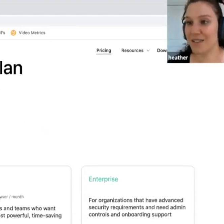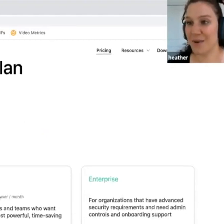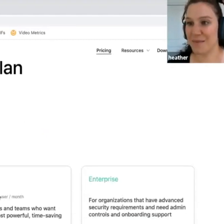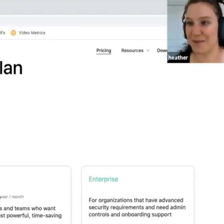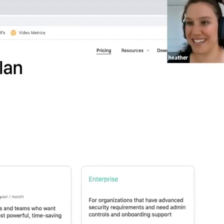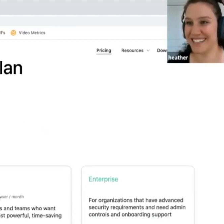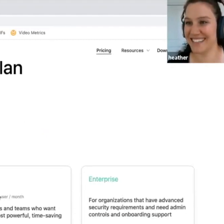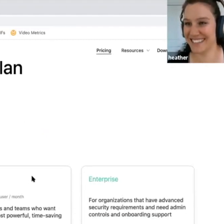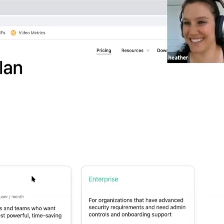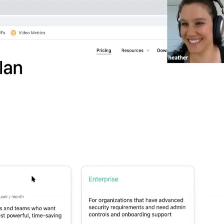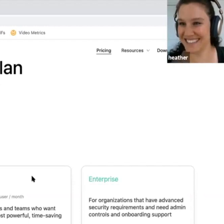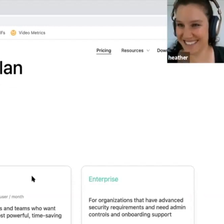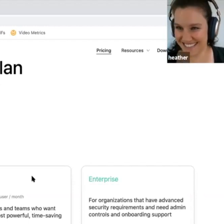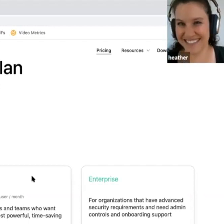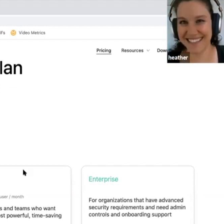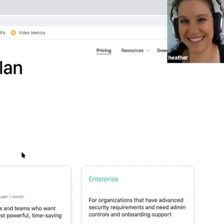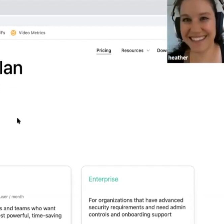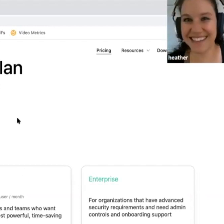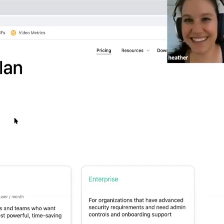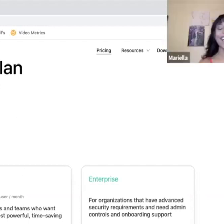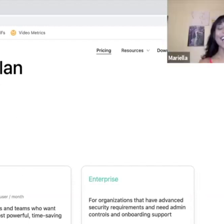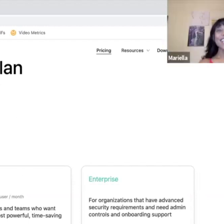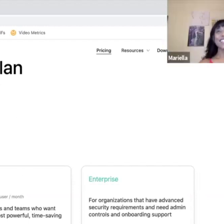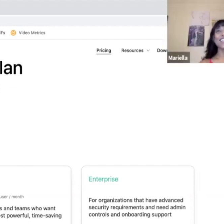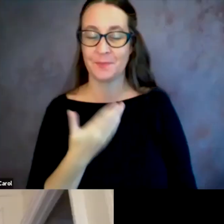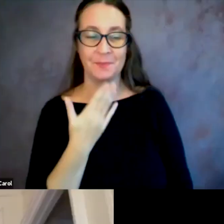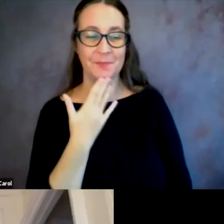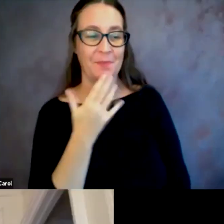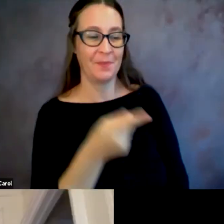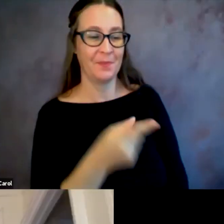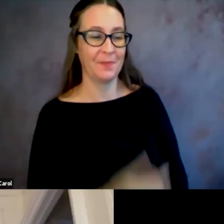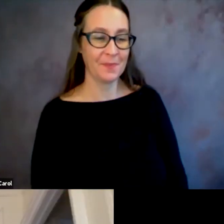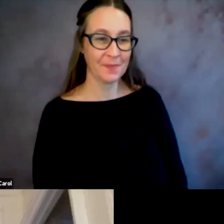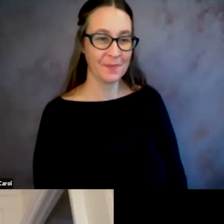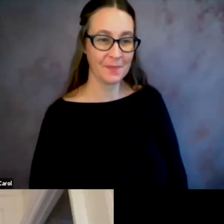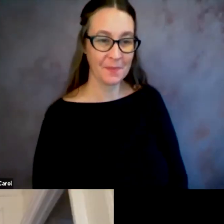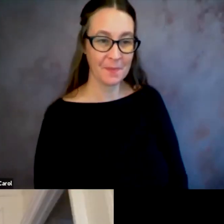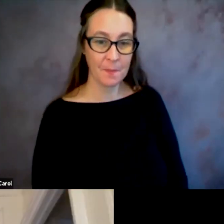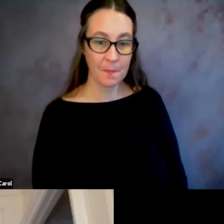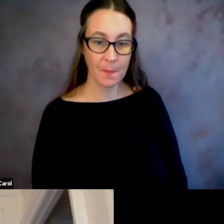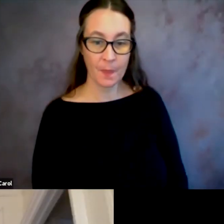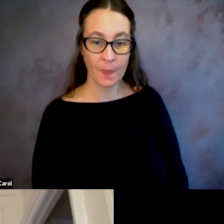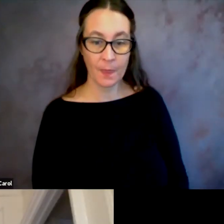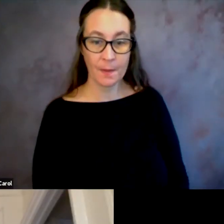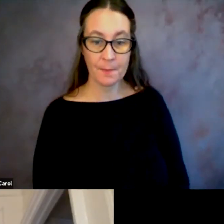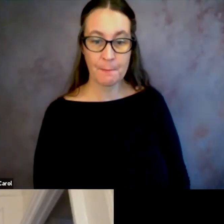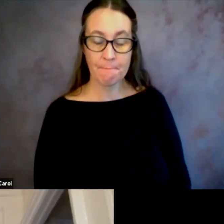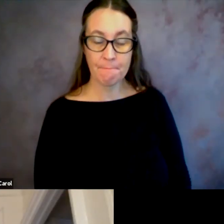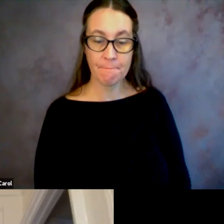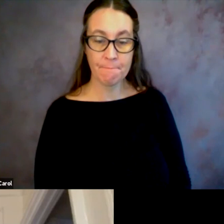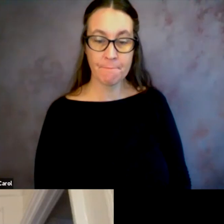Mariella, you are muted. Thank you. So I want to make sure that